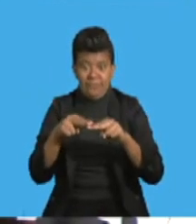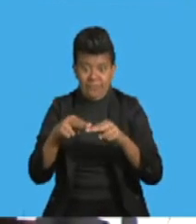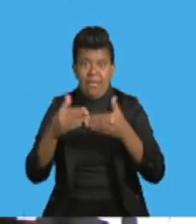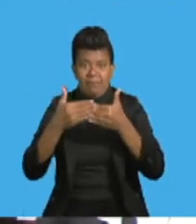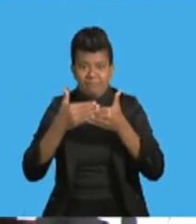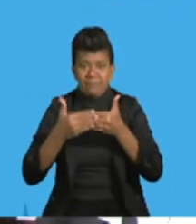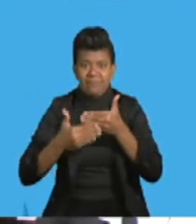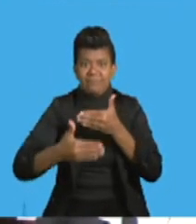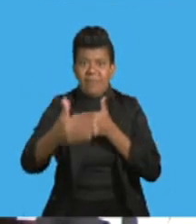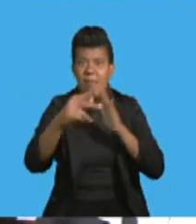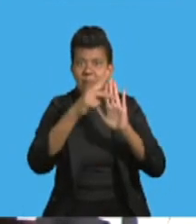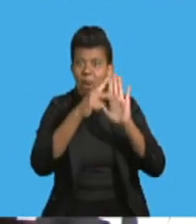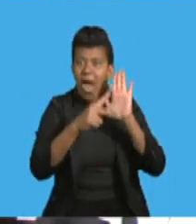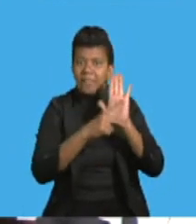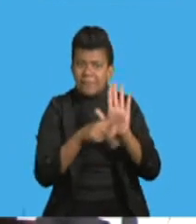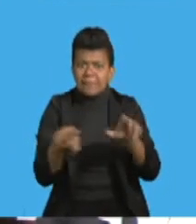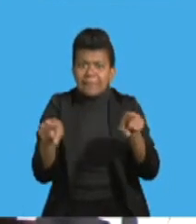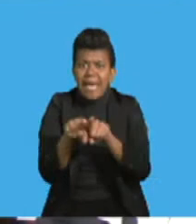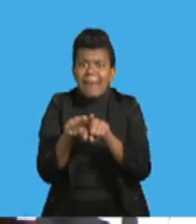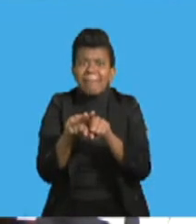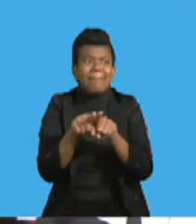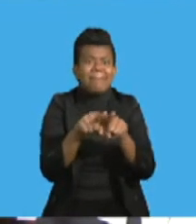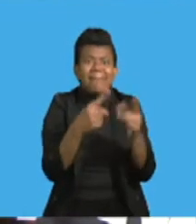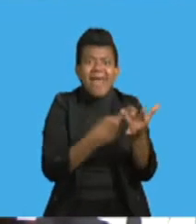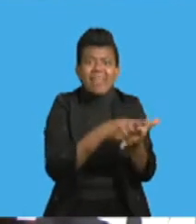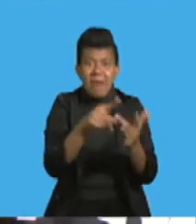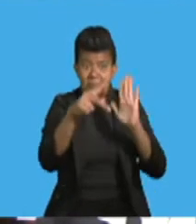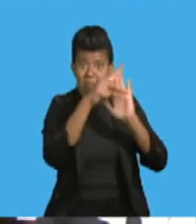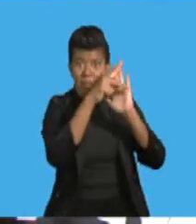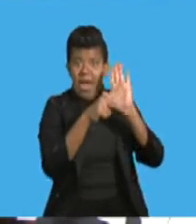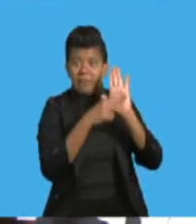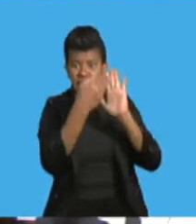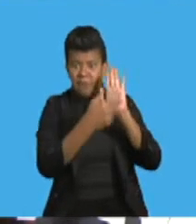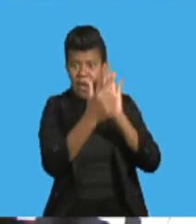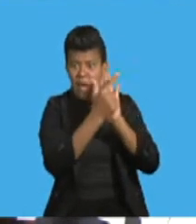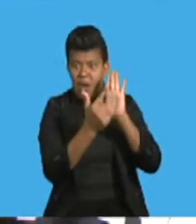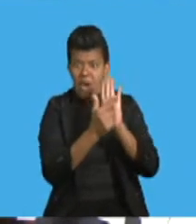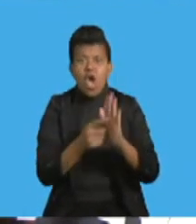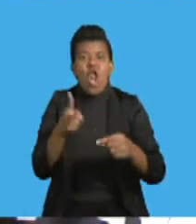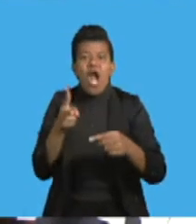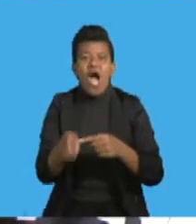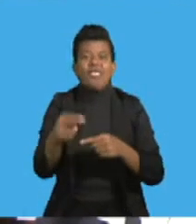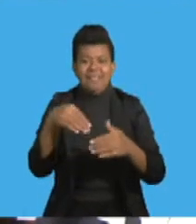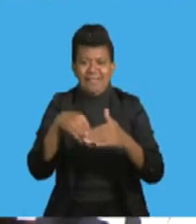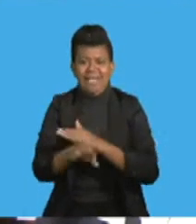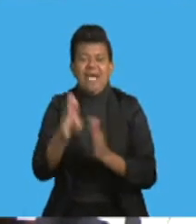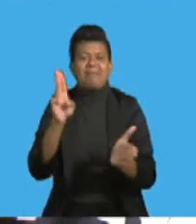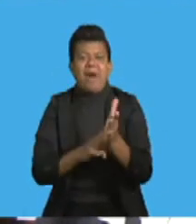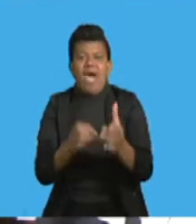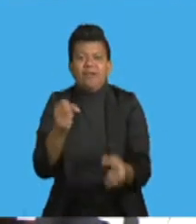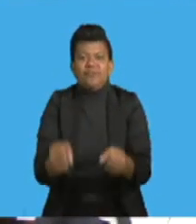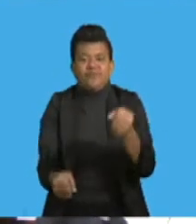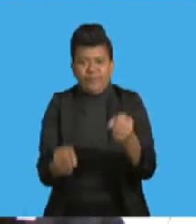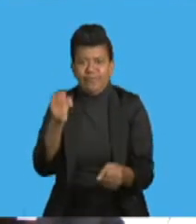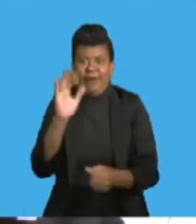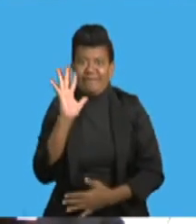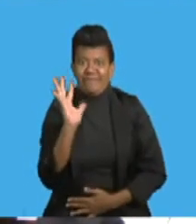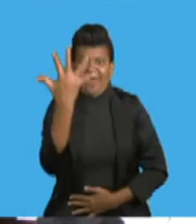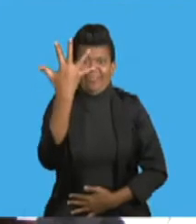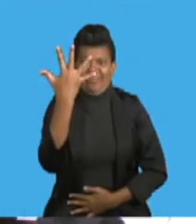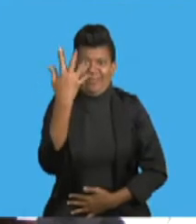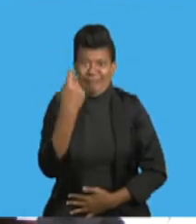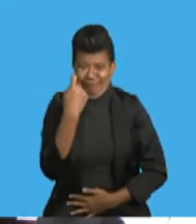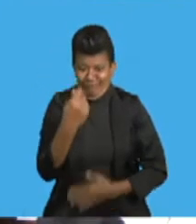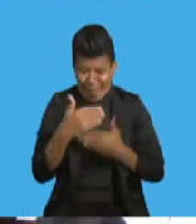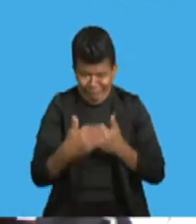policy. It was formulated and launched on March 5th of 2014, reaching